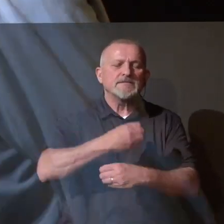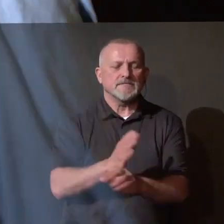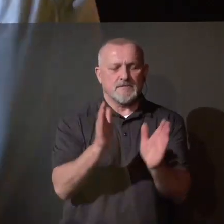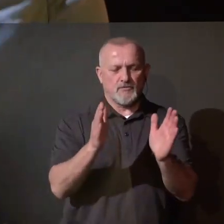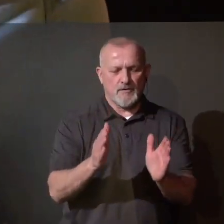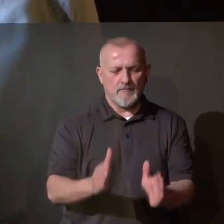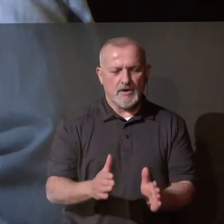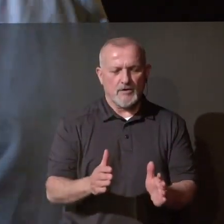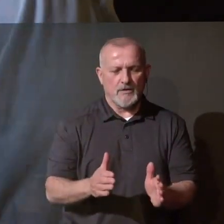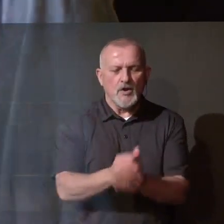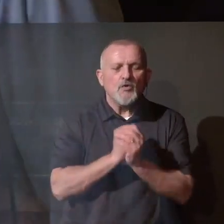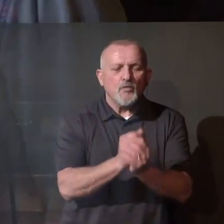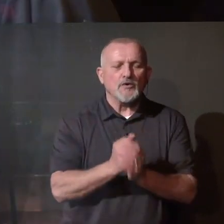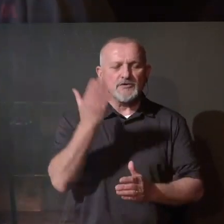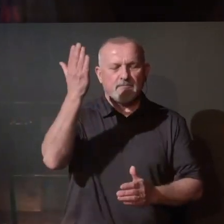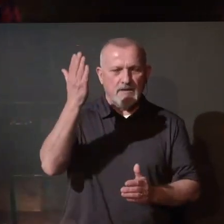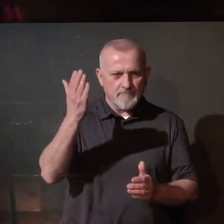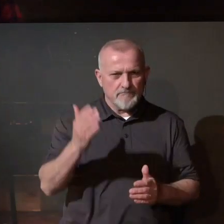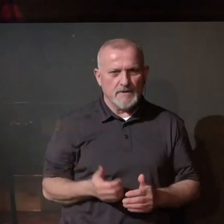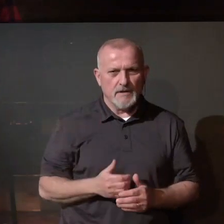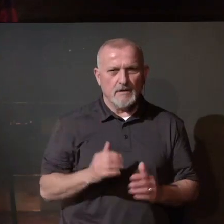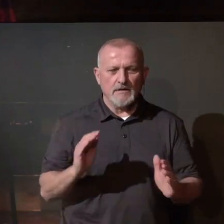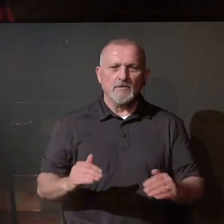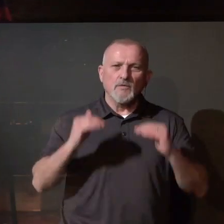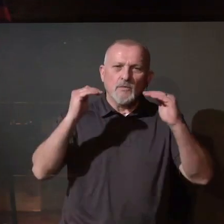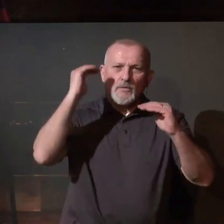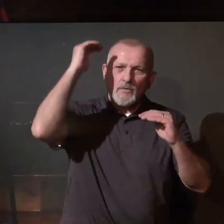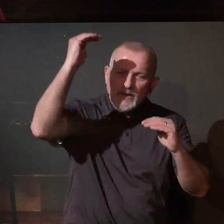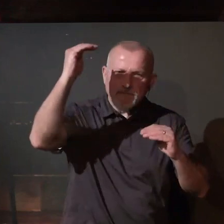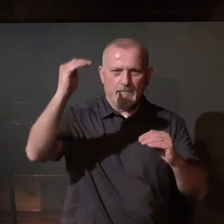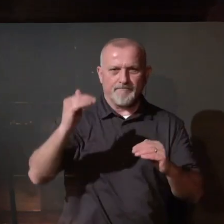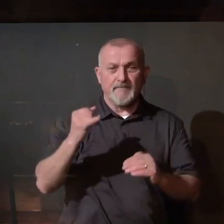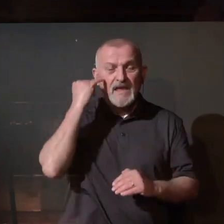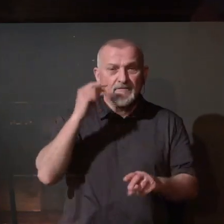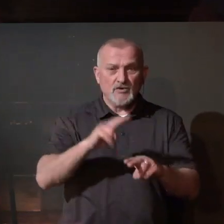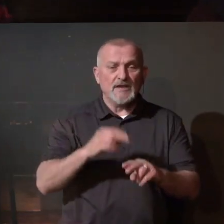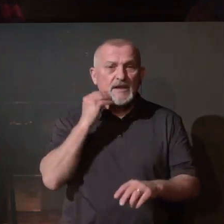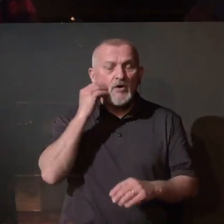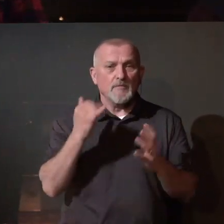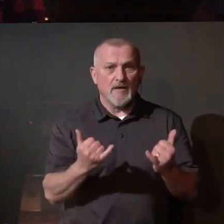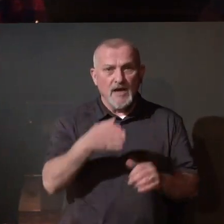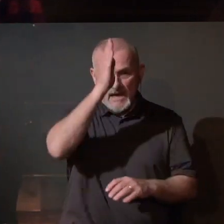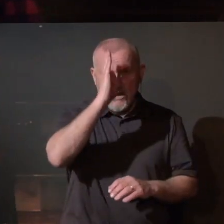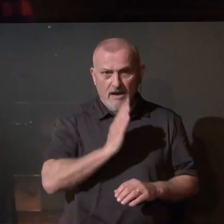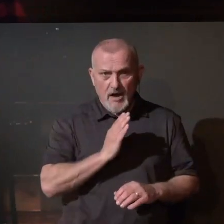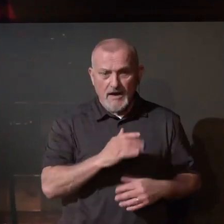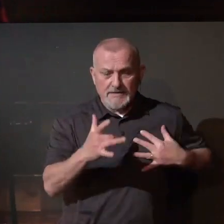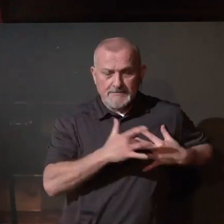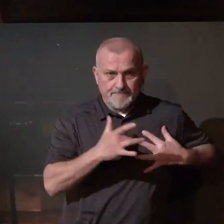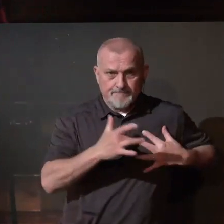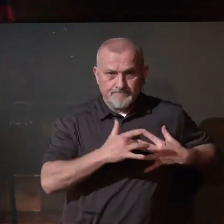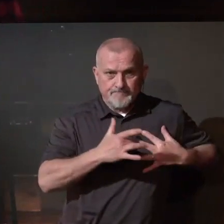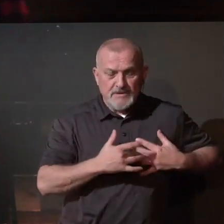him up. I encourage you, if you're sitting in your homes right now, if God is welling up something inside of you, if